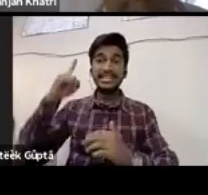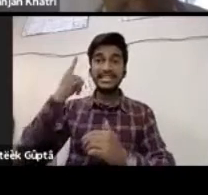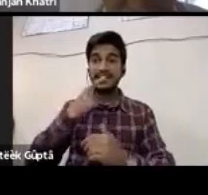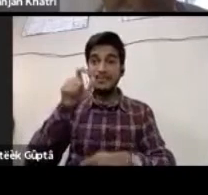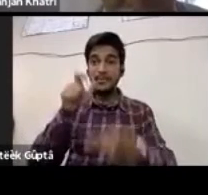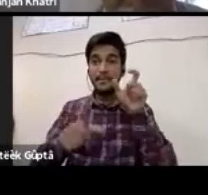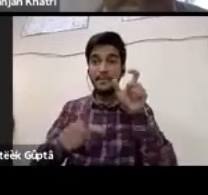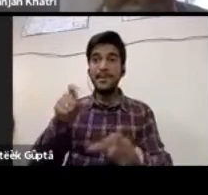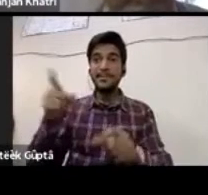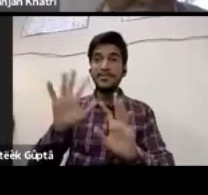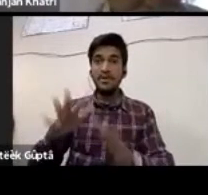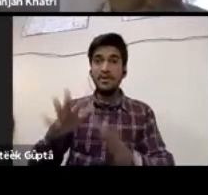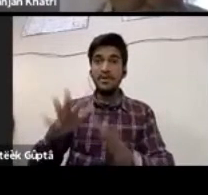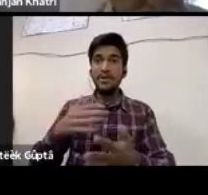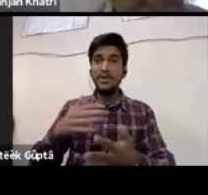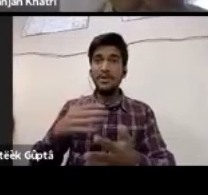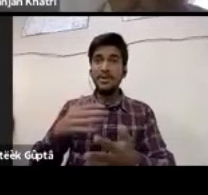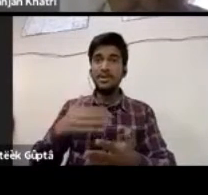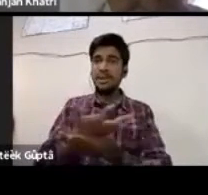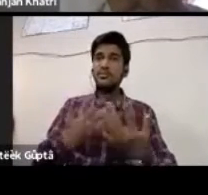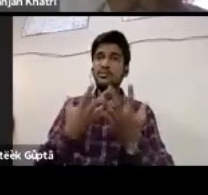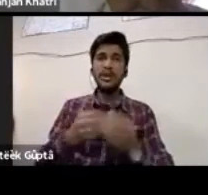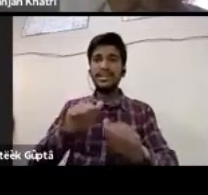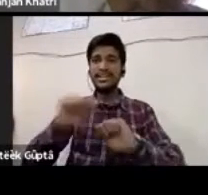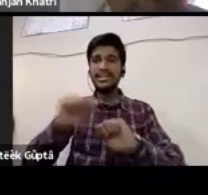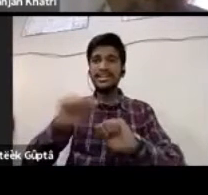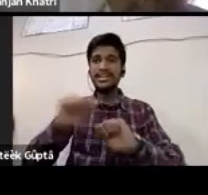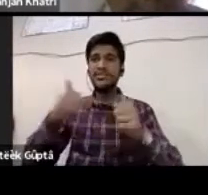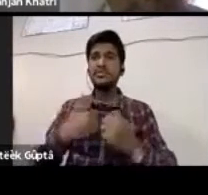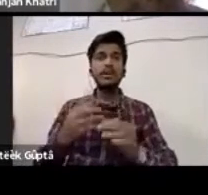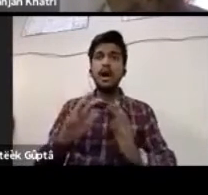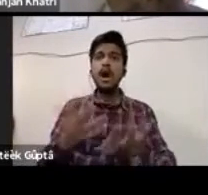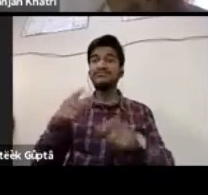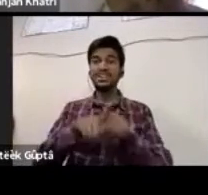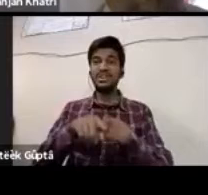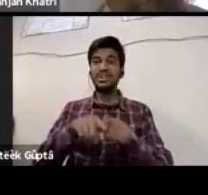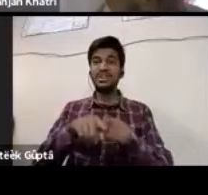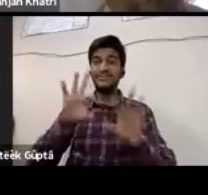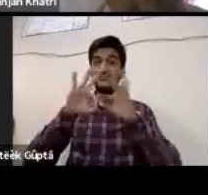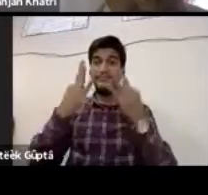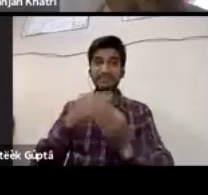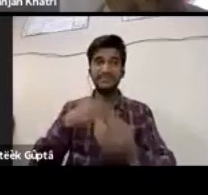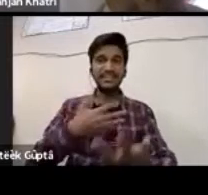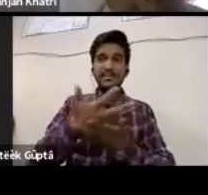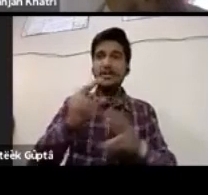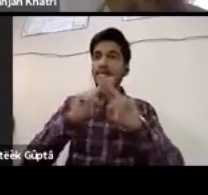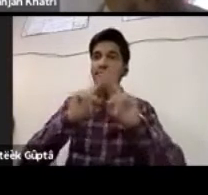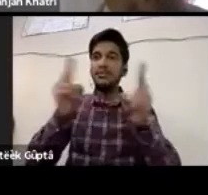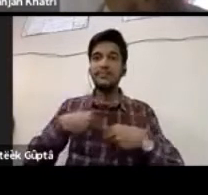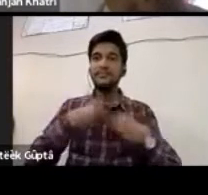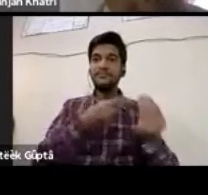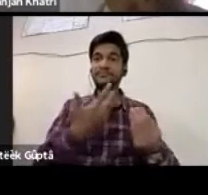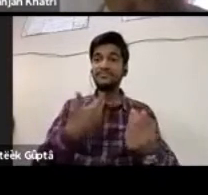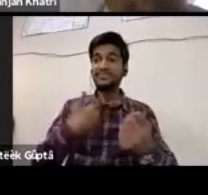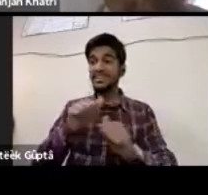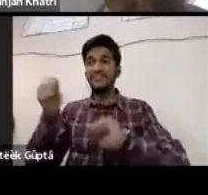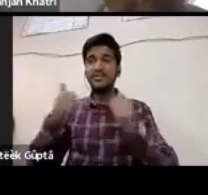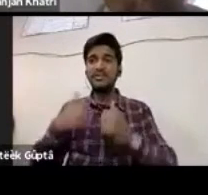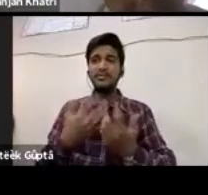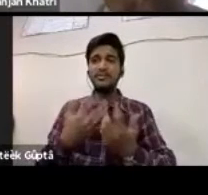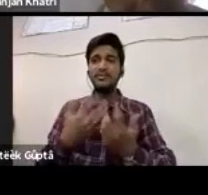person outside the family. It is only through the challenges we grow and the uncertainties in